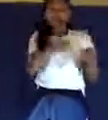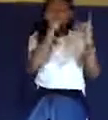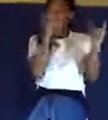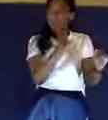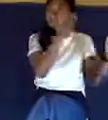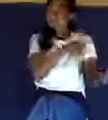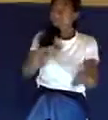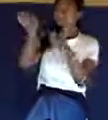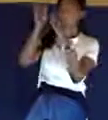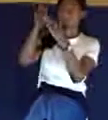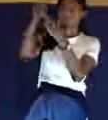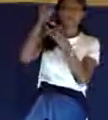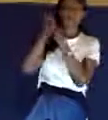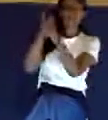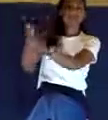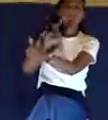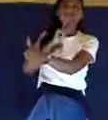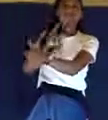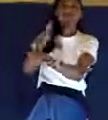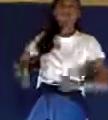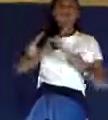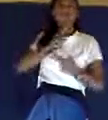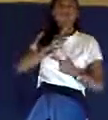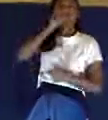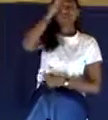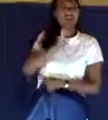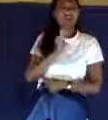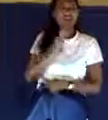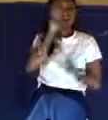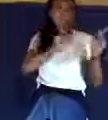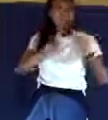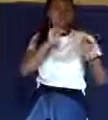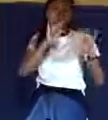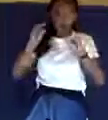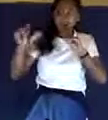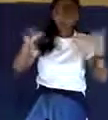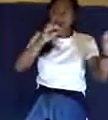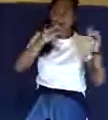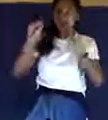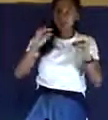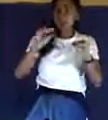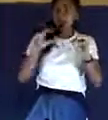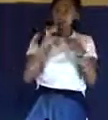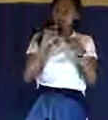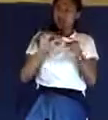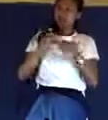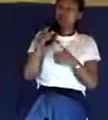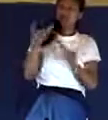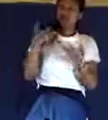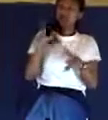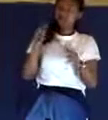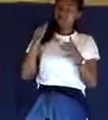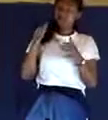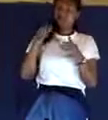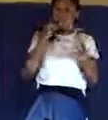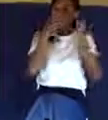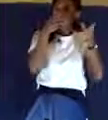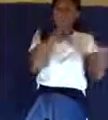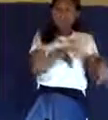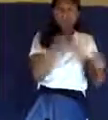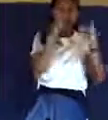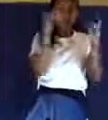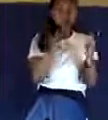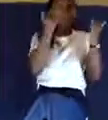serve the living and the true God." Everyone hears about how you have turned away from all those idols, and now you're serving the living and the